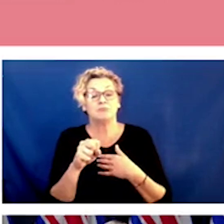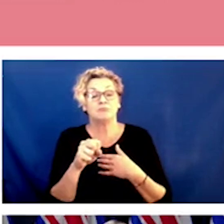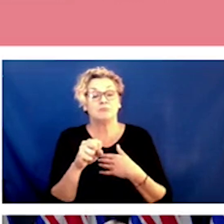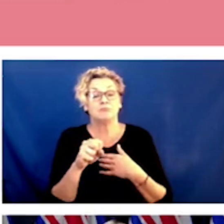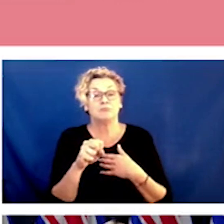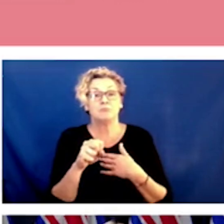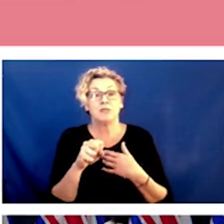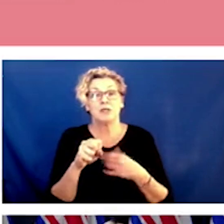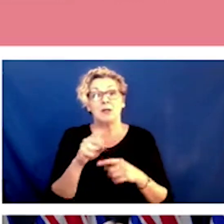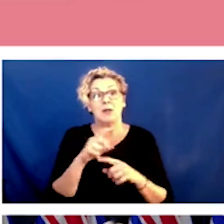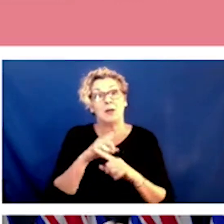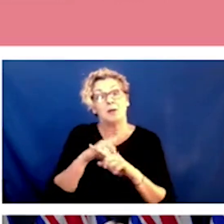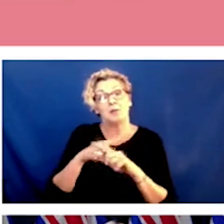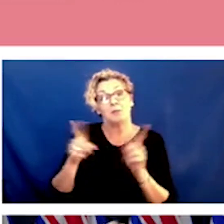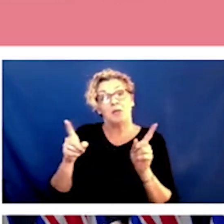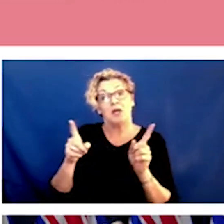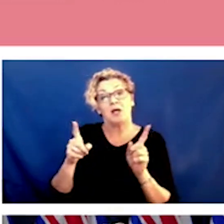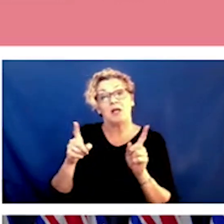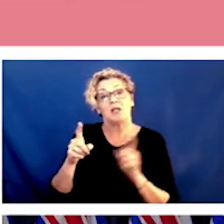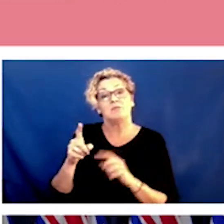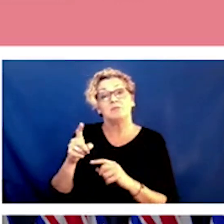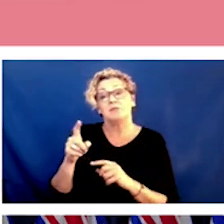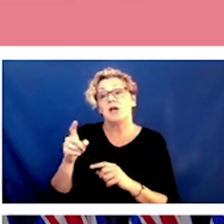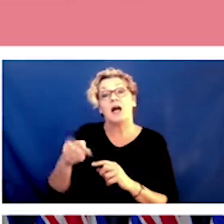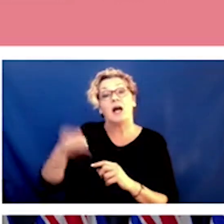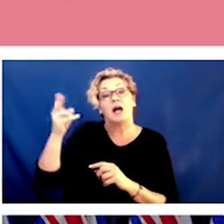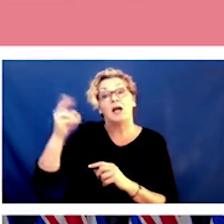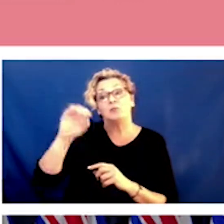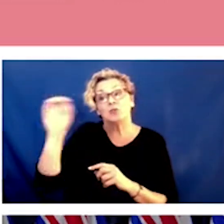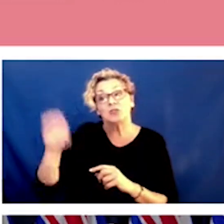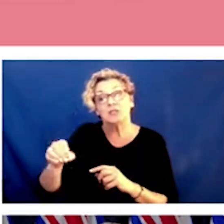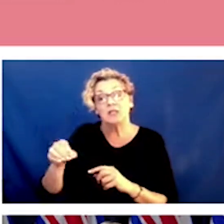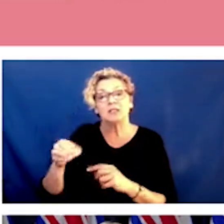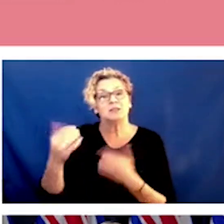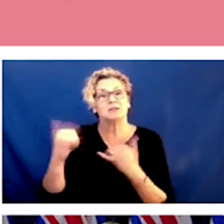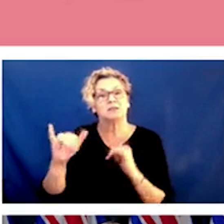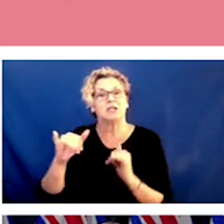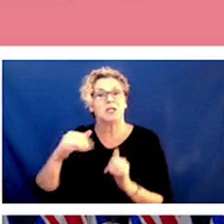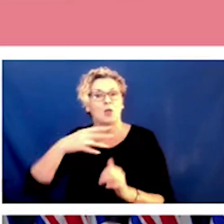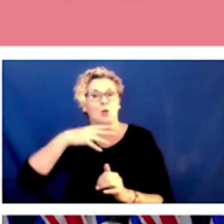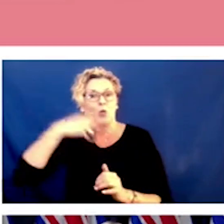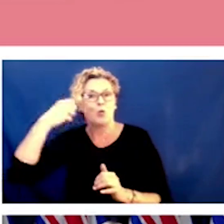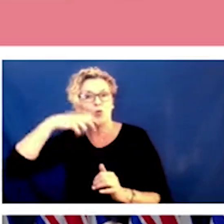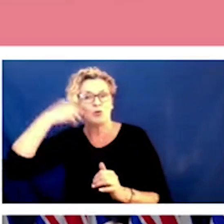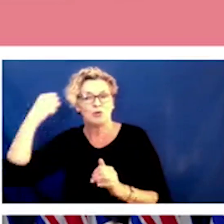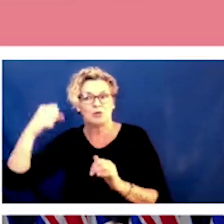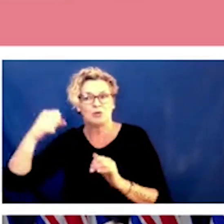dramatically increased the amount of testing that's done in that age group, but the percent positive, or the test positive rate,